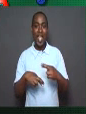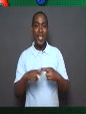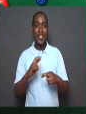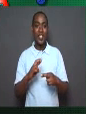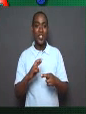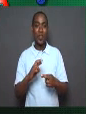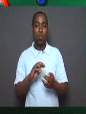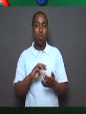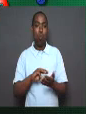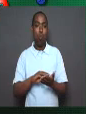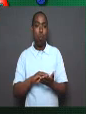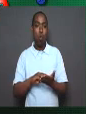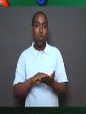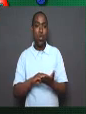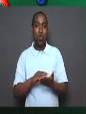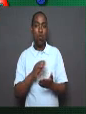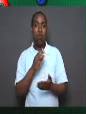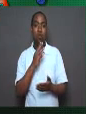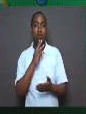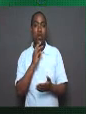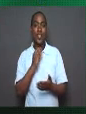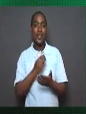a molecule of water.